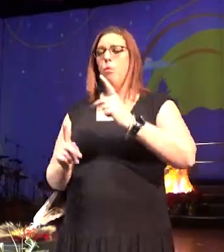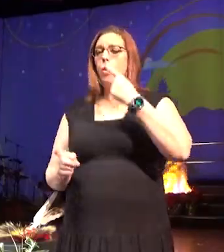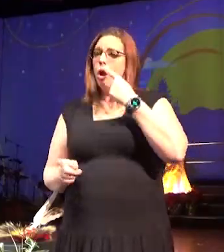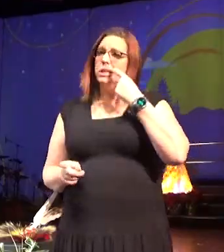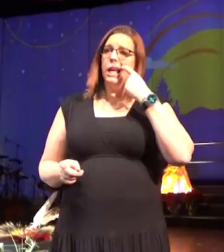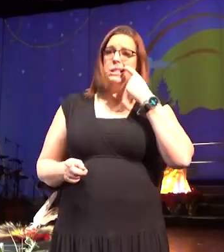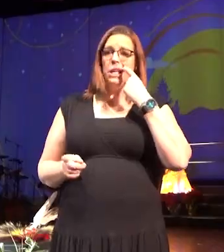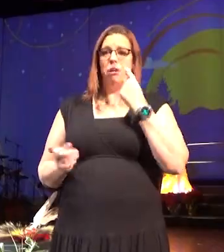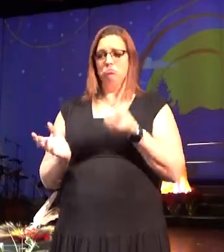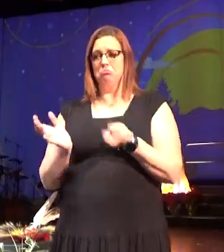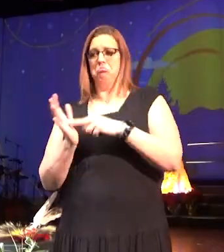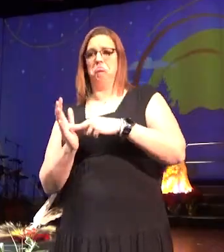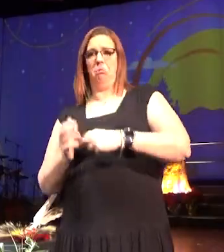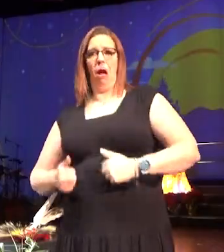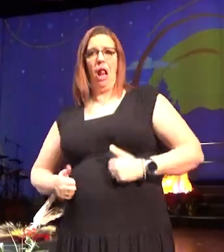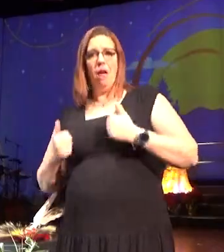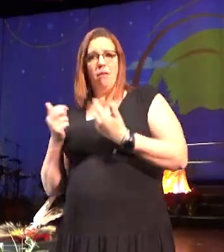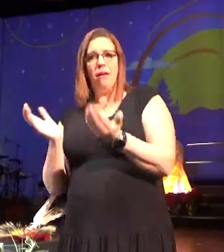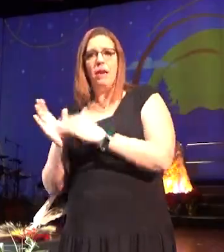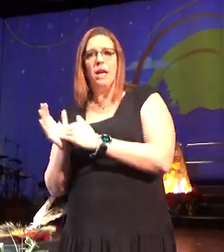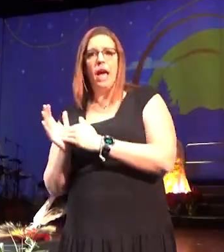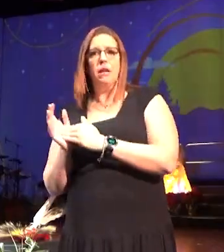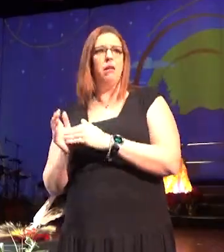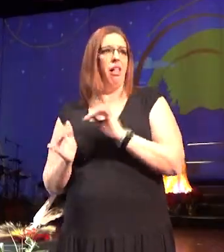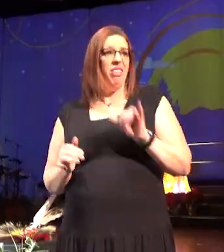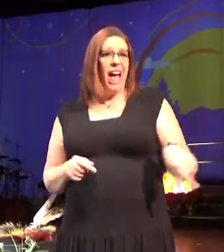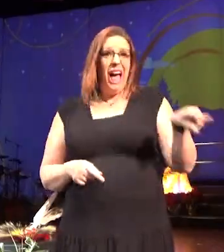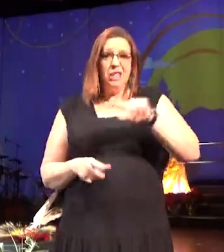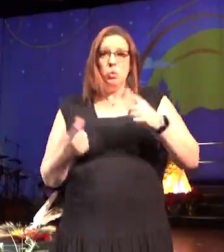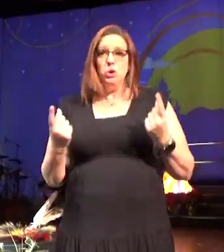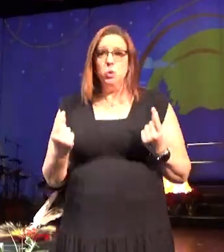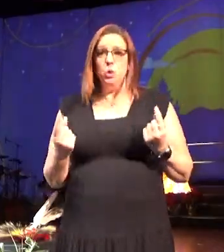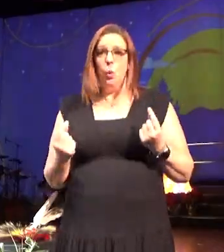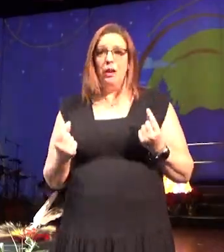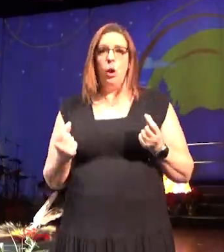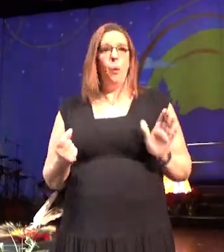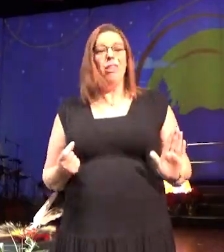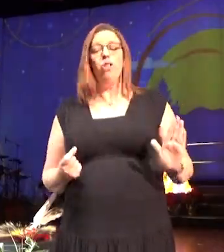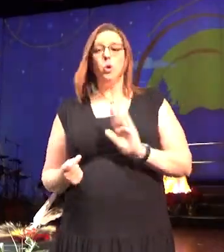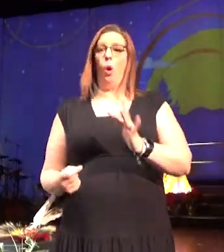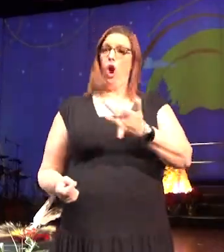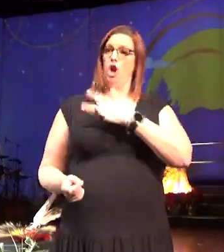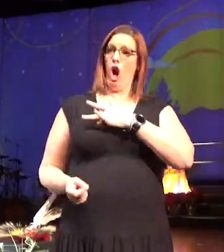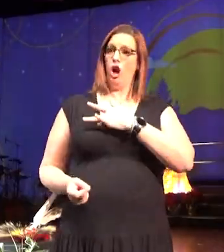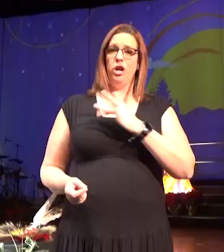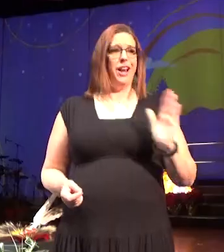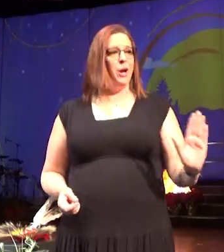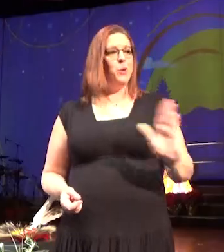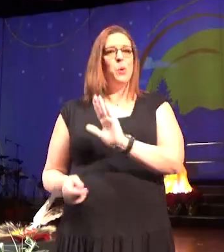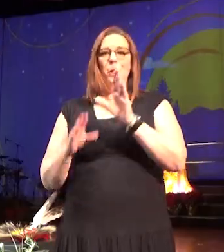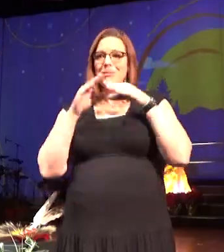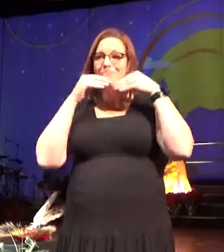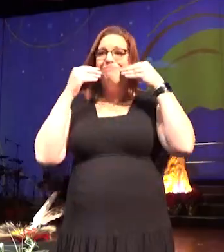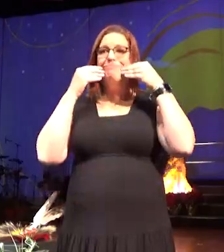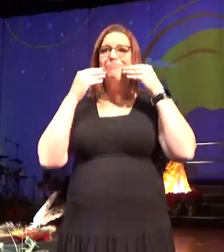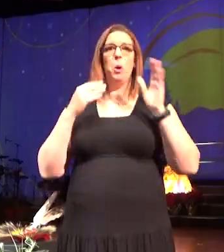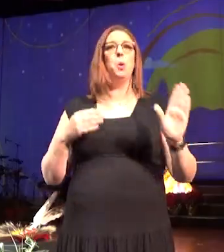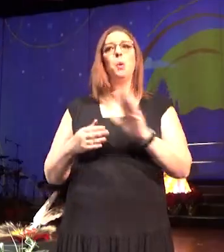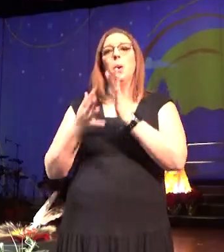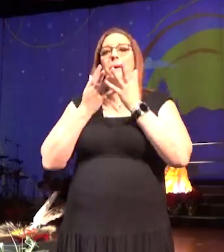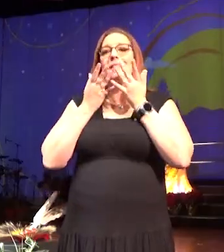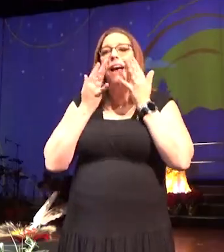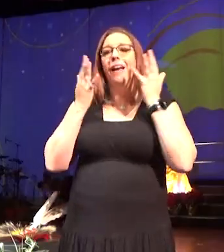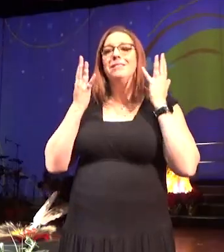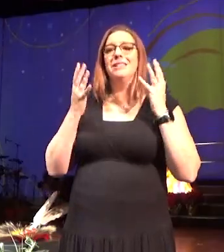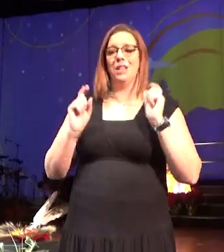again. That's what all of you are doing. With just your heart and just your smiles, just your kindness